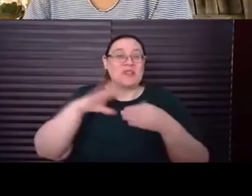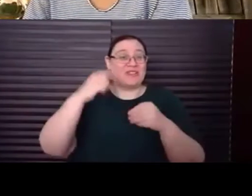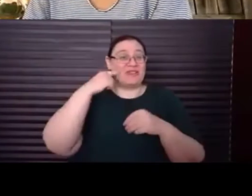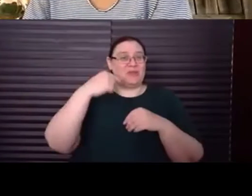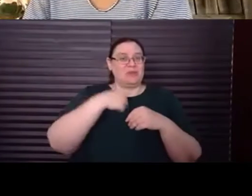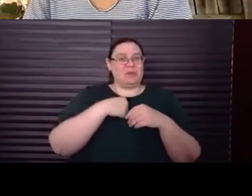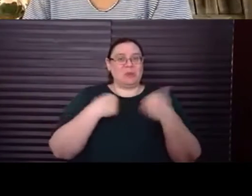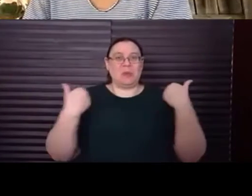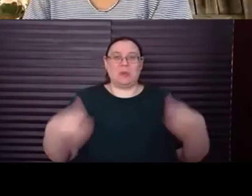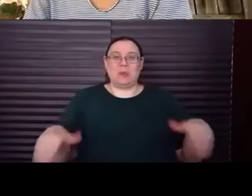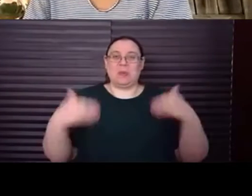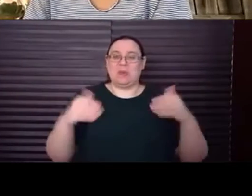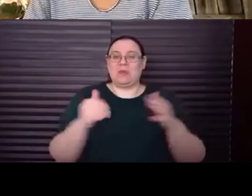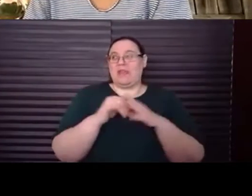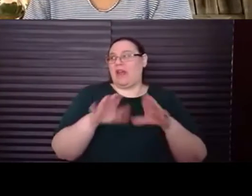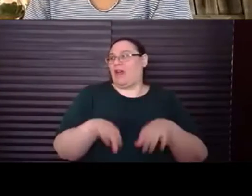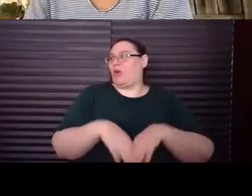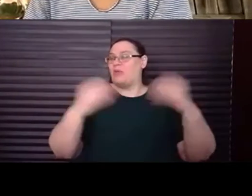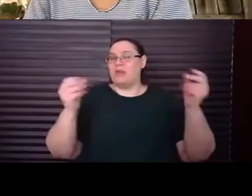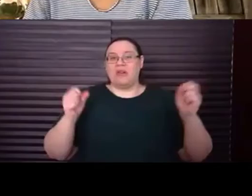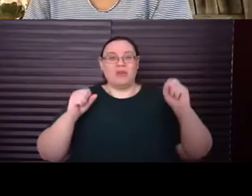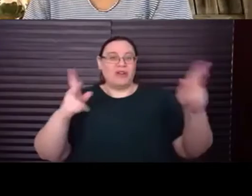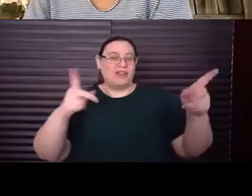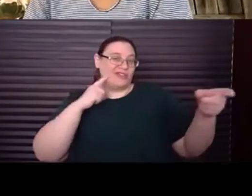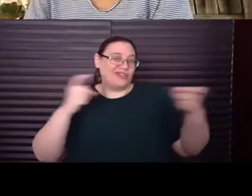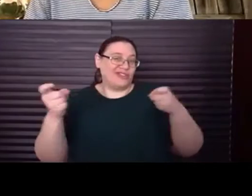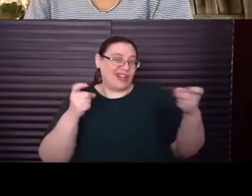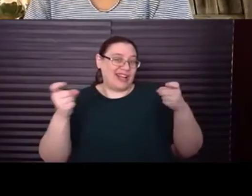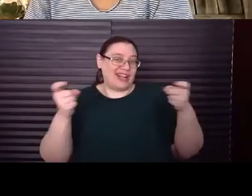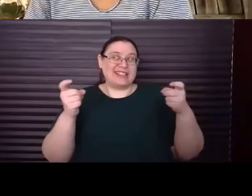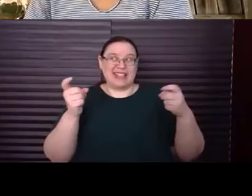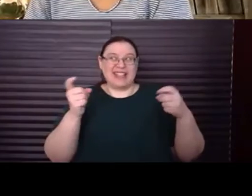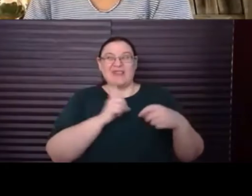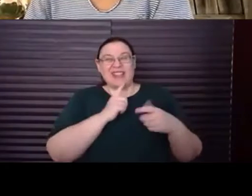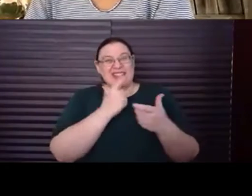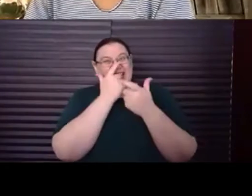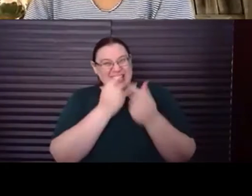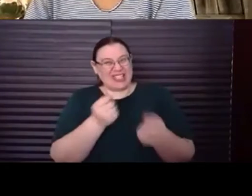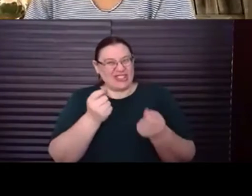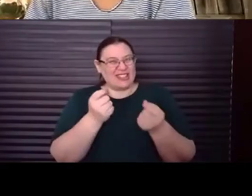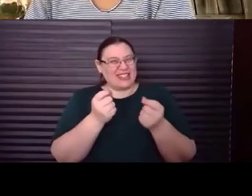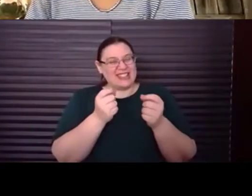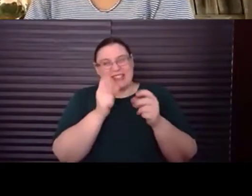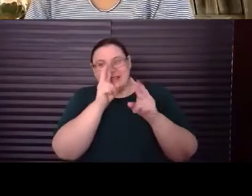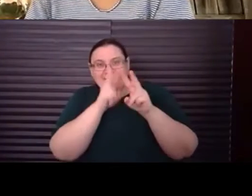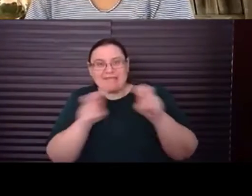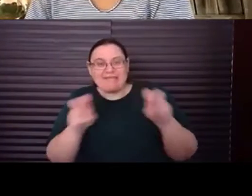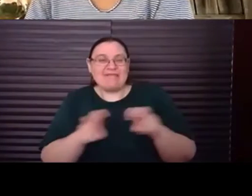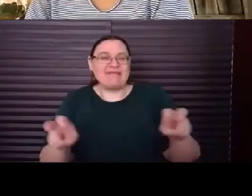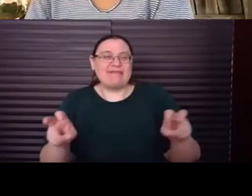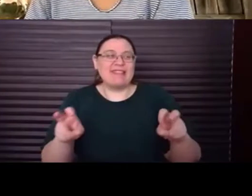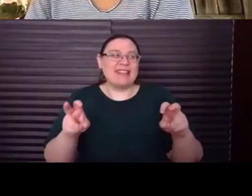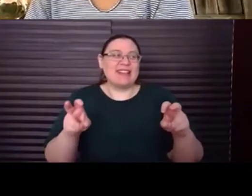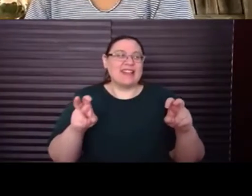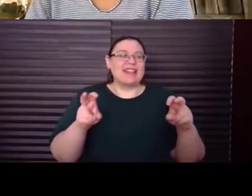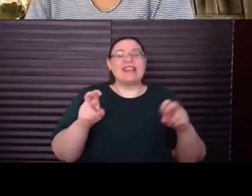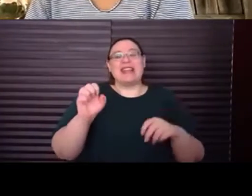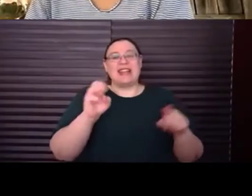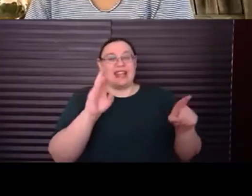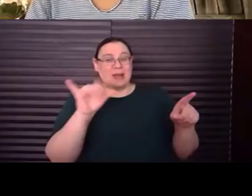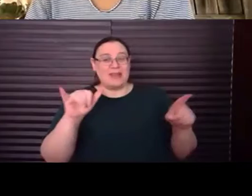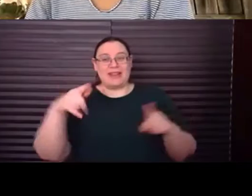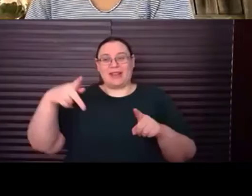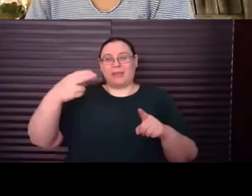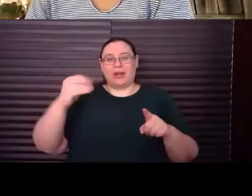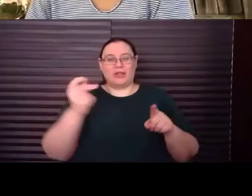me has opened up a lane of directing that I'm interested in exploring now. And and I'll let Emily